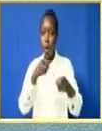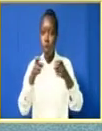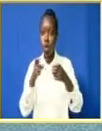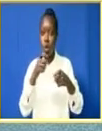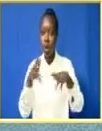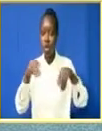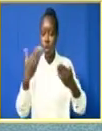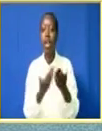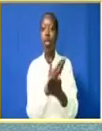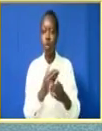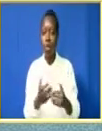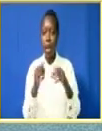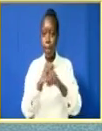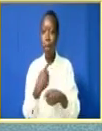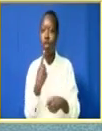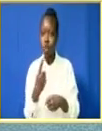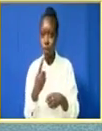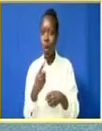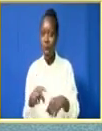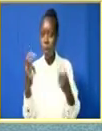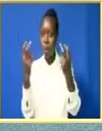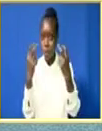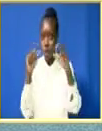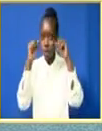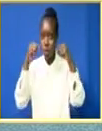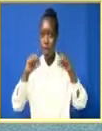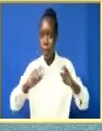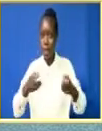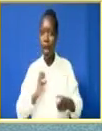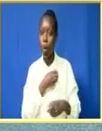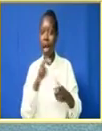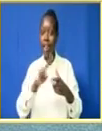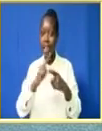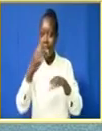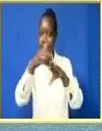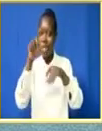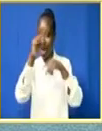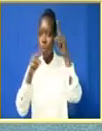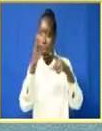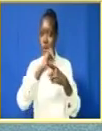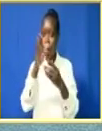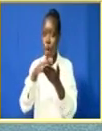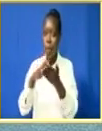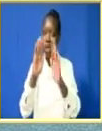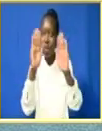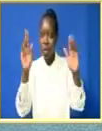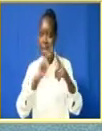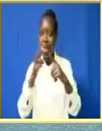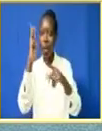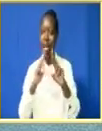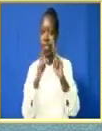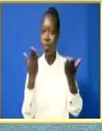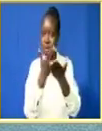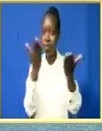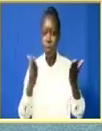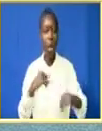media platforms and put down your comments and questions if you have them. There we will do our best to get back to you. This has been fun,